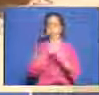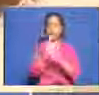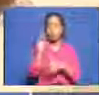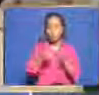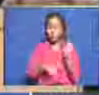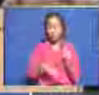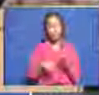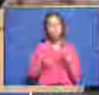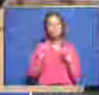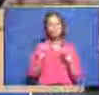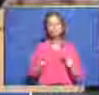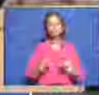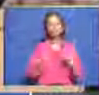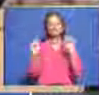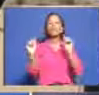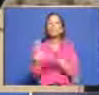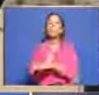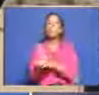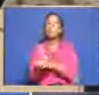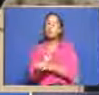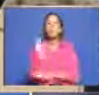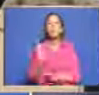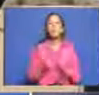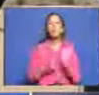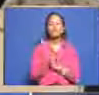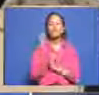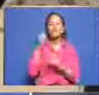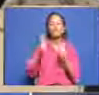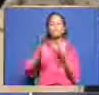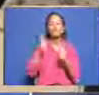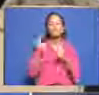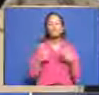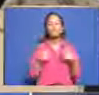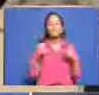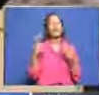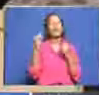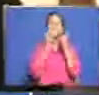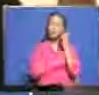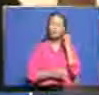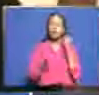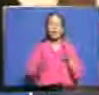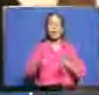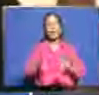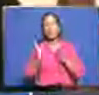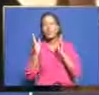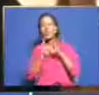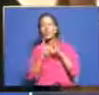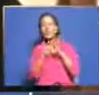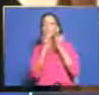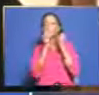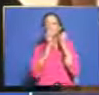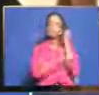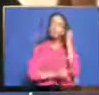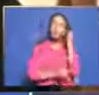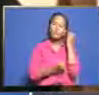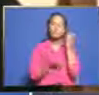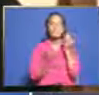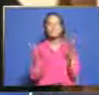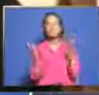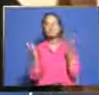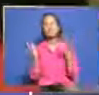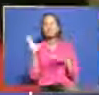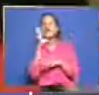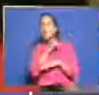in Juja constituency, which he says is grappling with deplorable state of roads, high poverty levels, lack of clean water